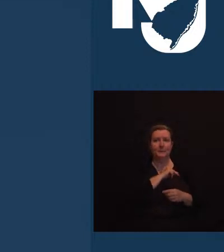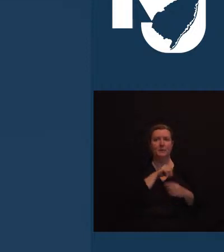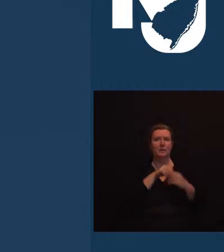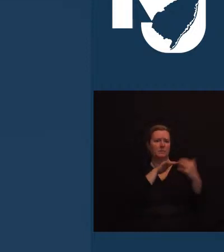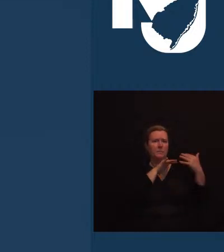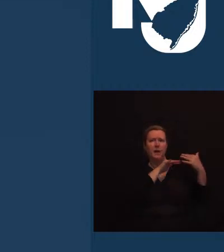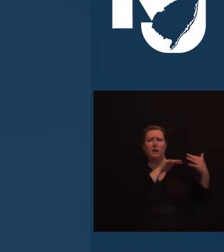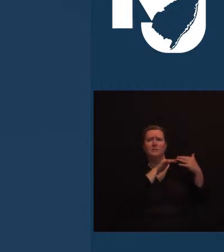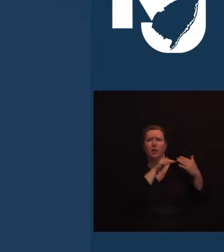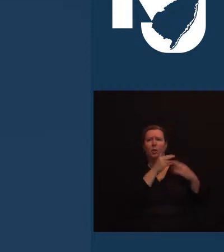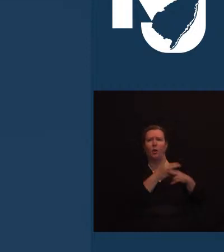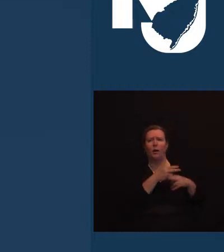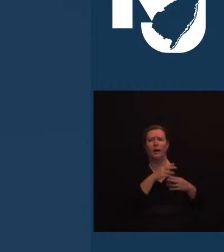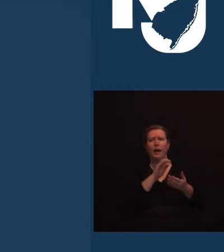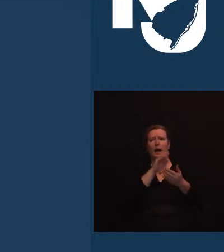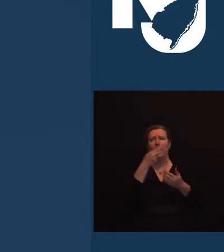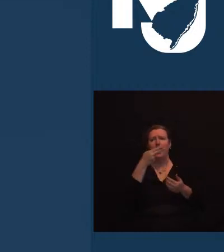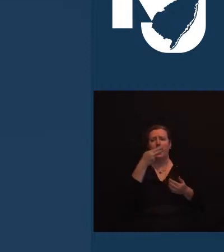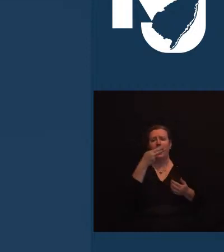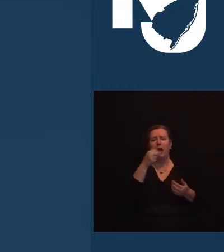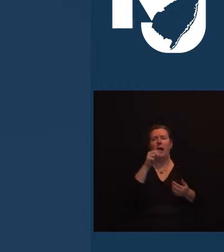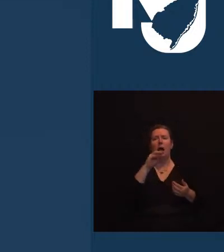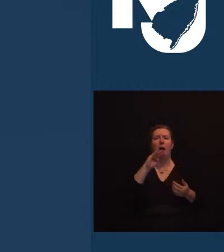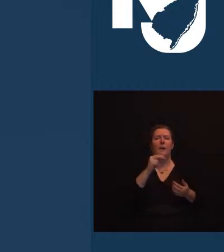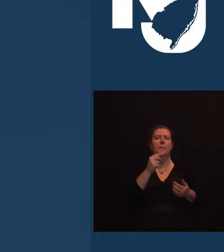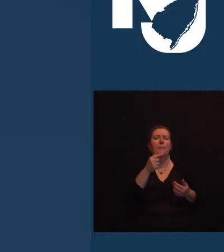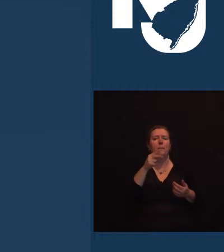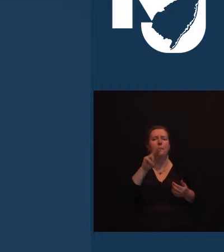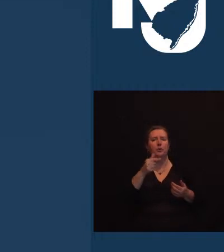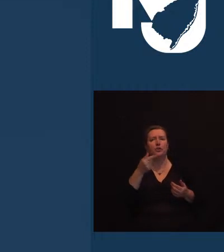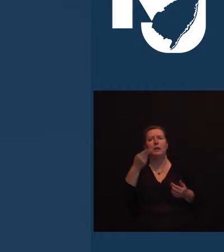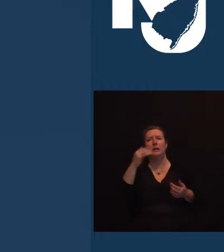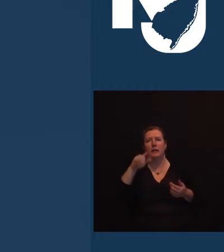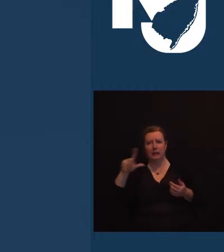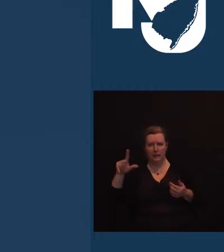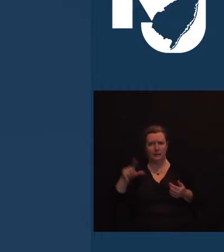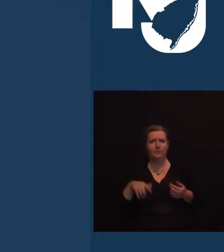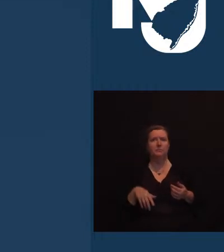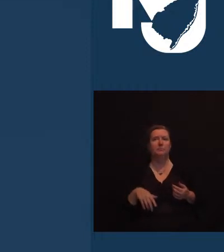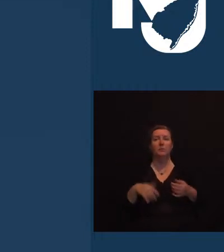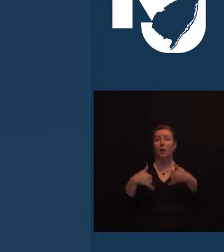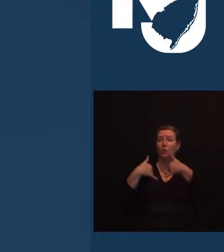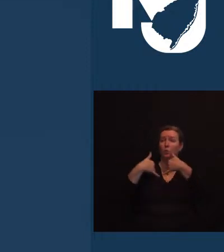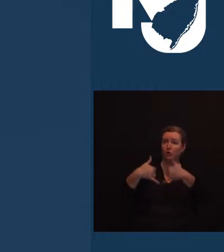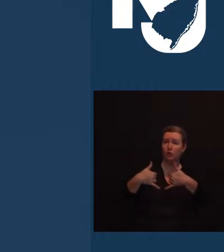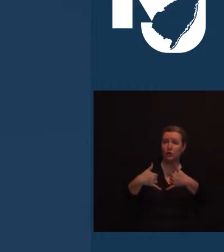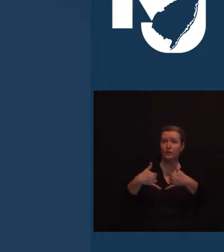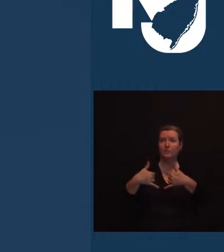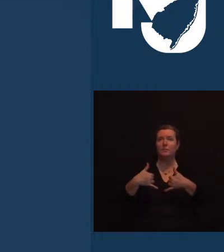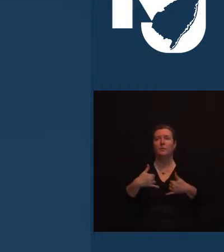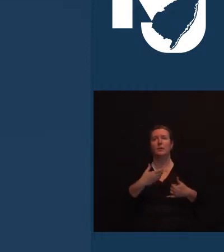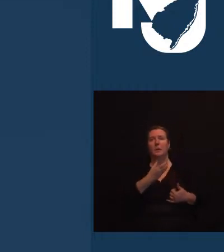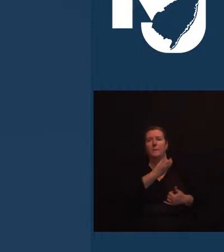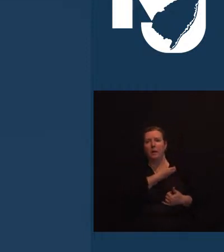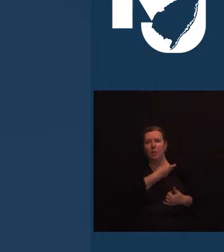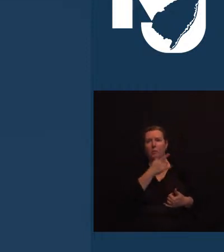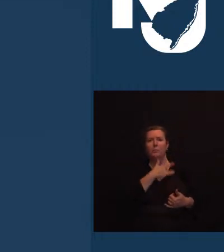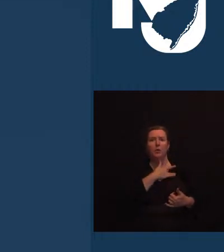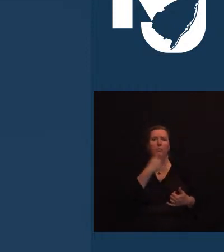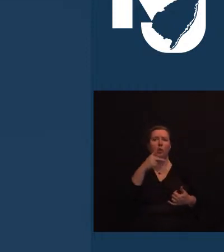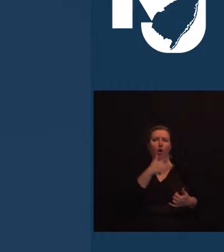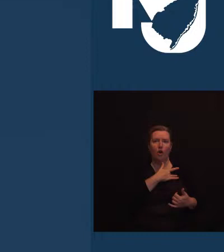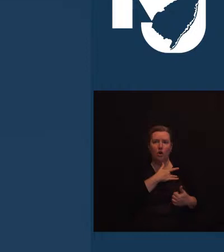1969. Among his medals and awards were, again, this is extraordinary, the Purple Heart, Bronze